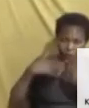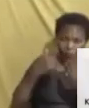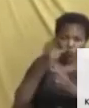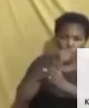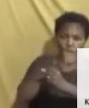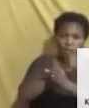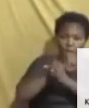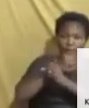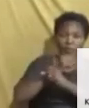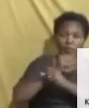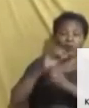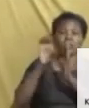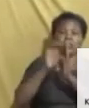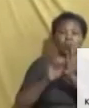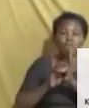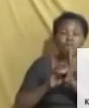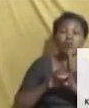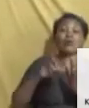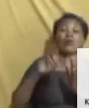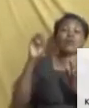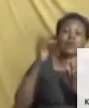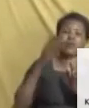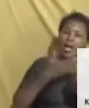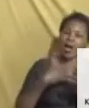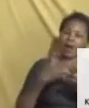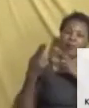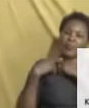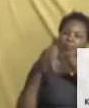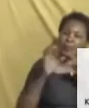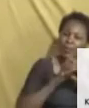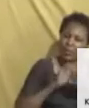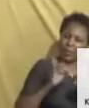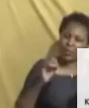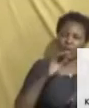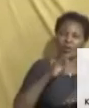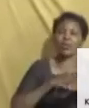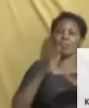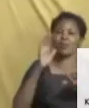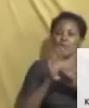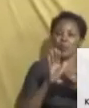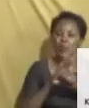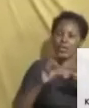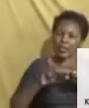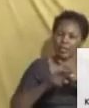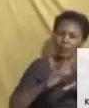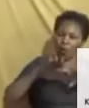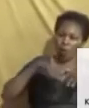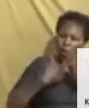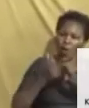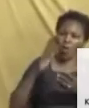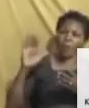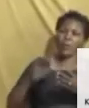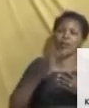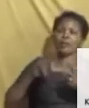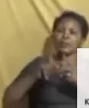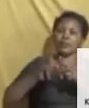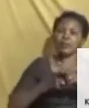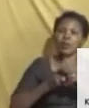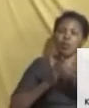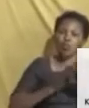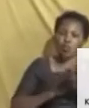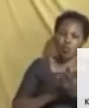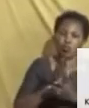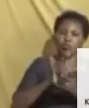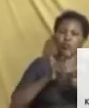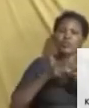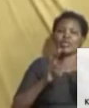no role either in the popular initiative or in the parliamentary initiative by way of initiation.